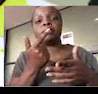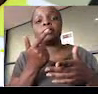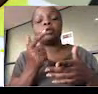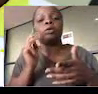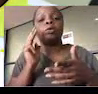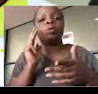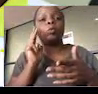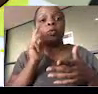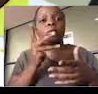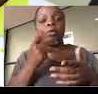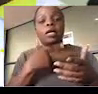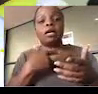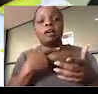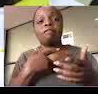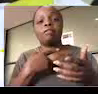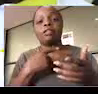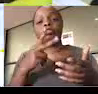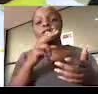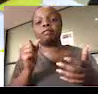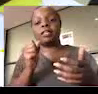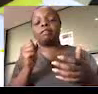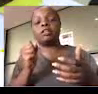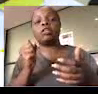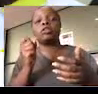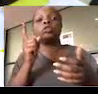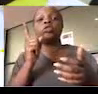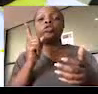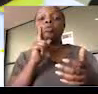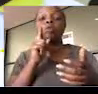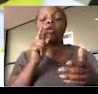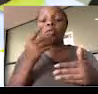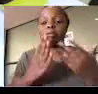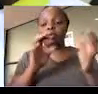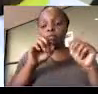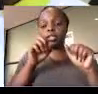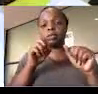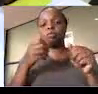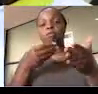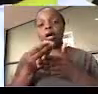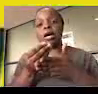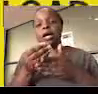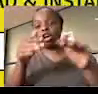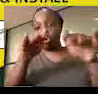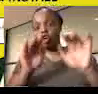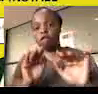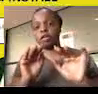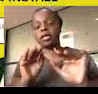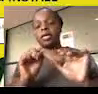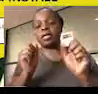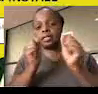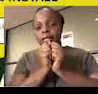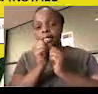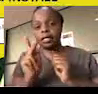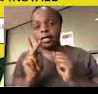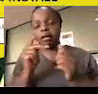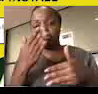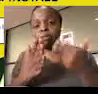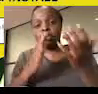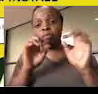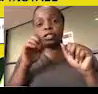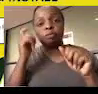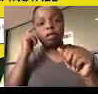doing it to our best as you have always done. Wow. People have always told you that on Jalango TV and always be bringing you